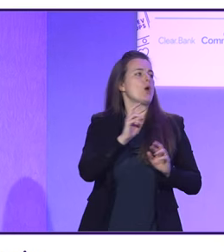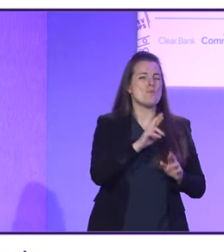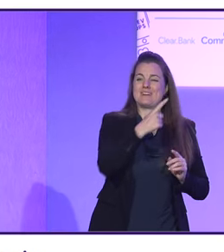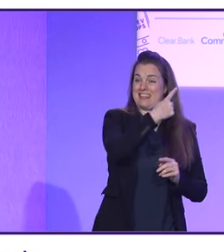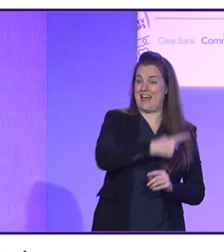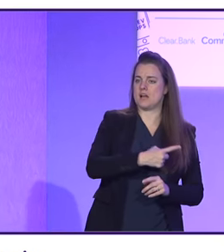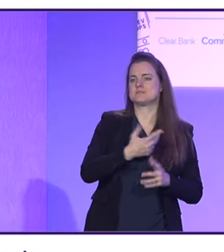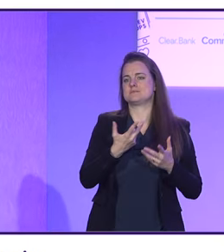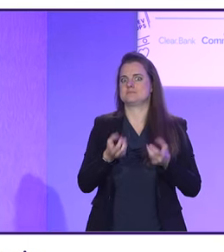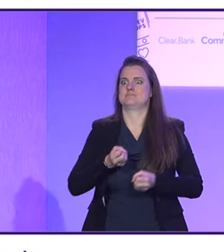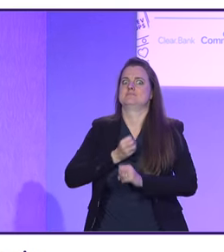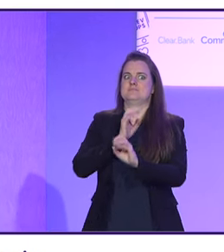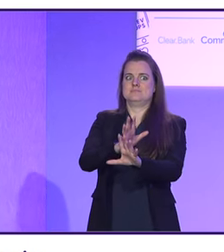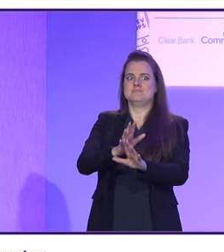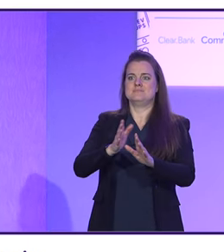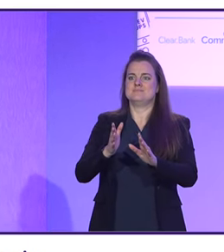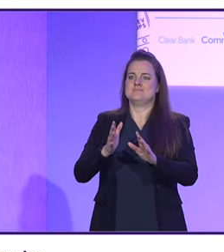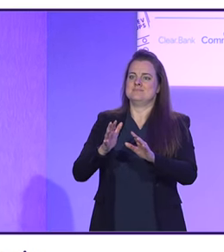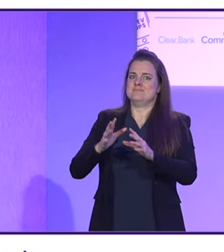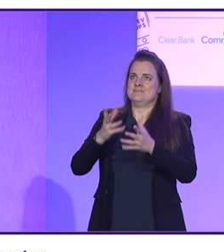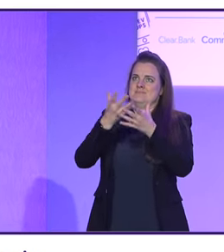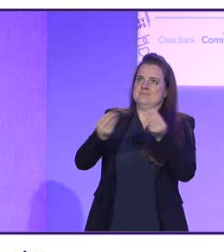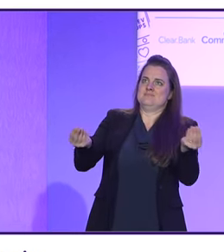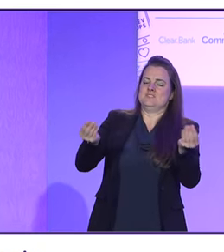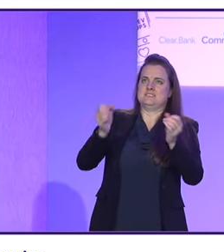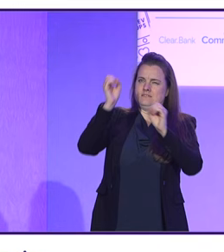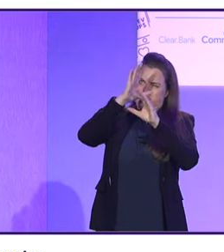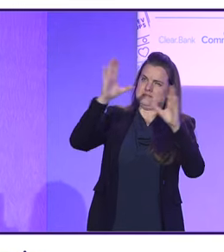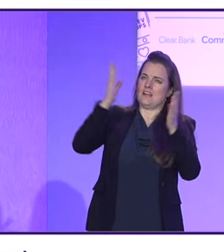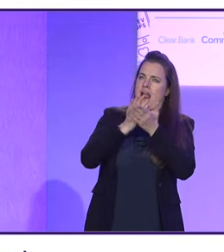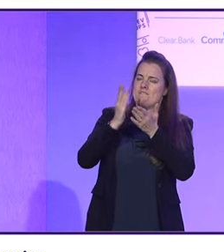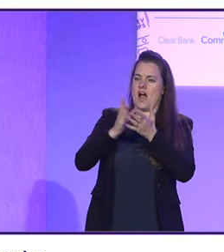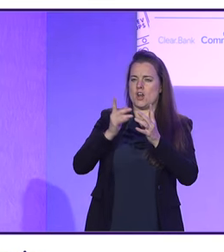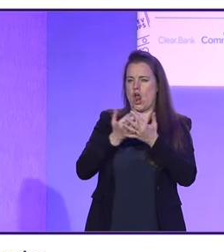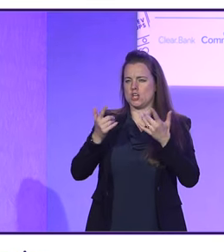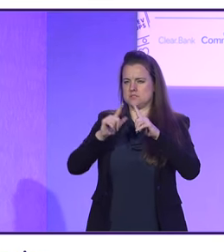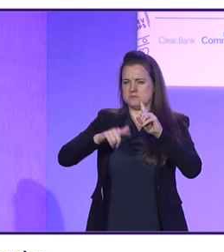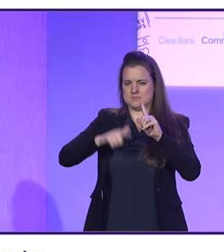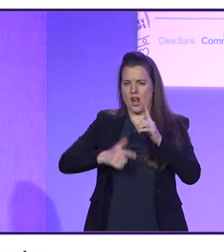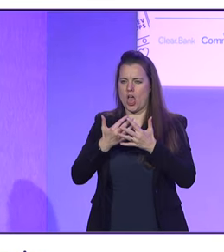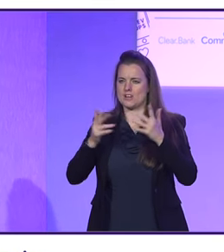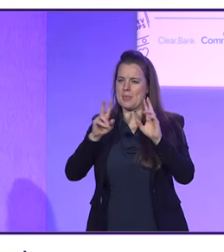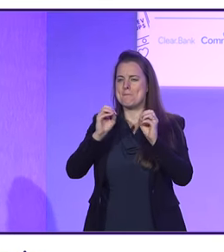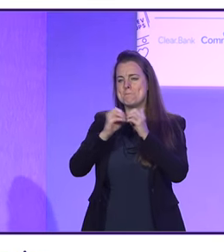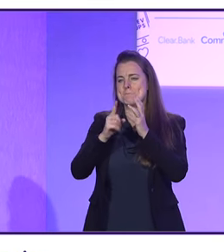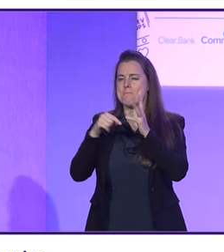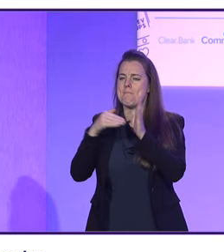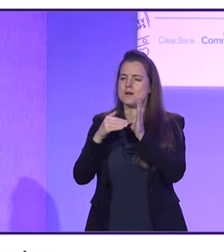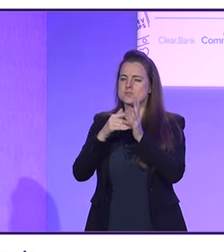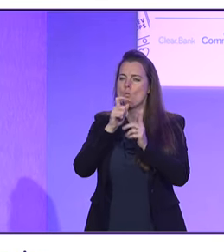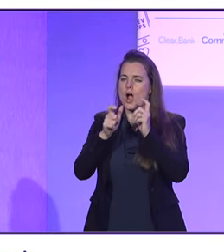what it is that I've glossed over in this conversation. And I really want to thank you for your time today.